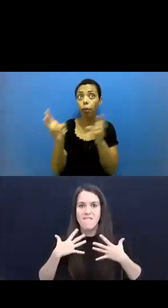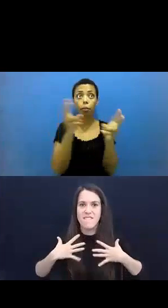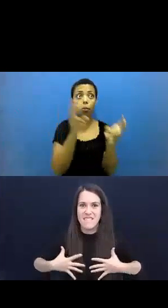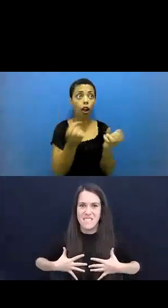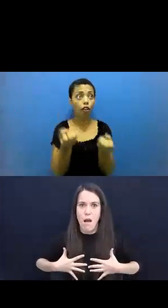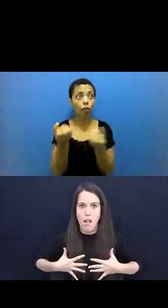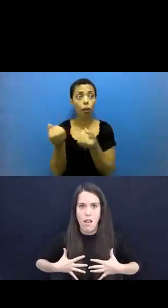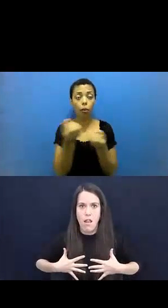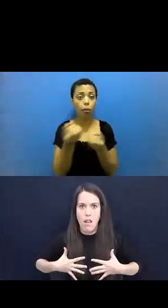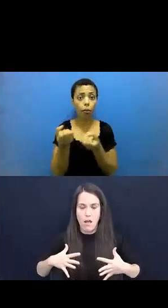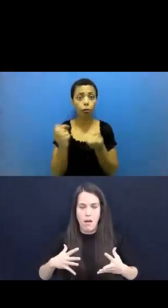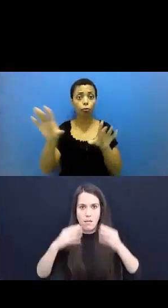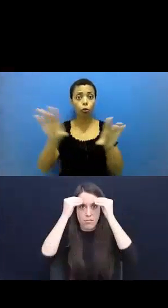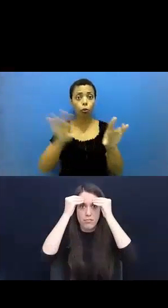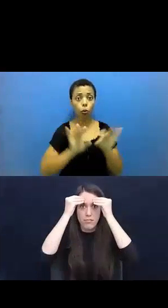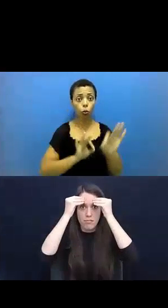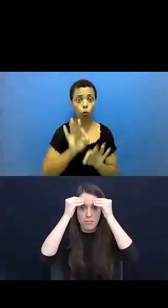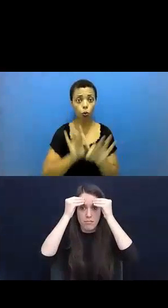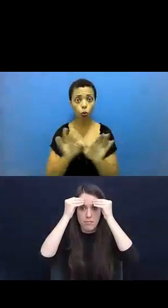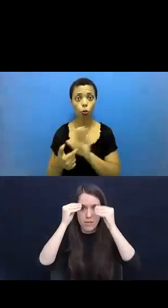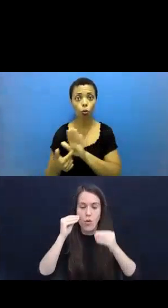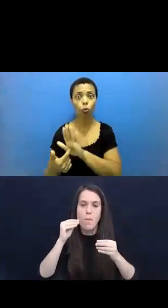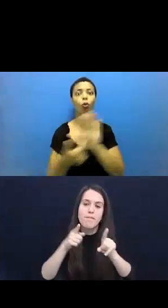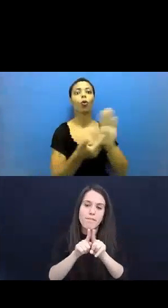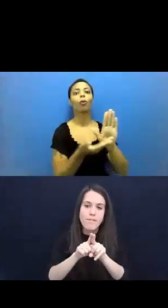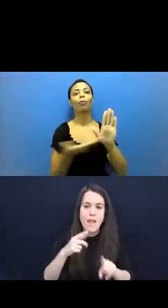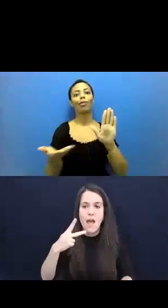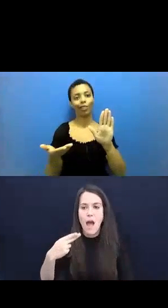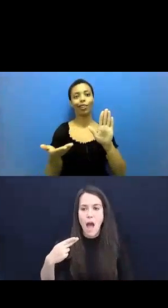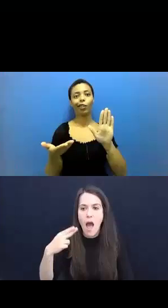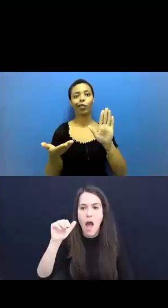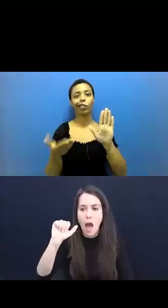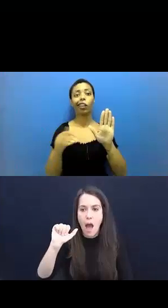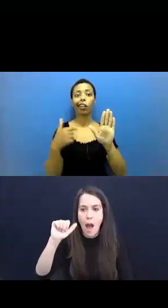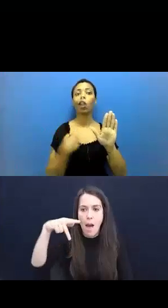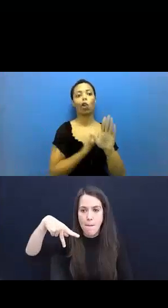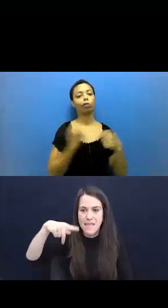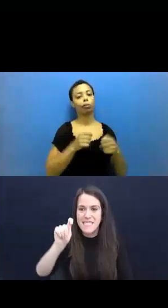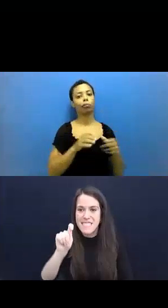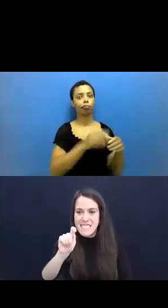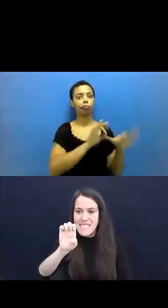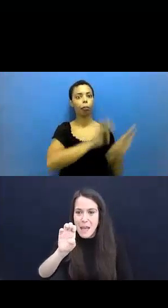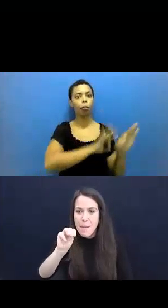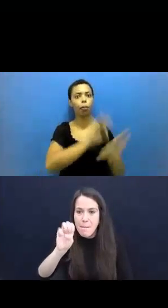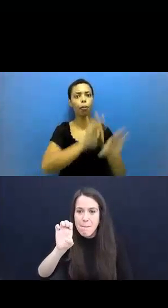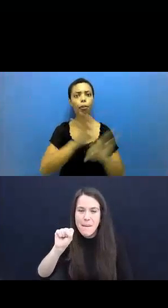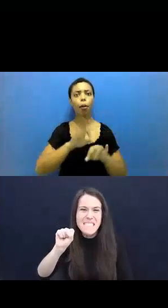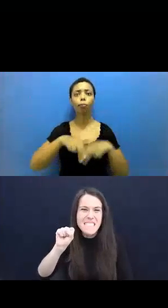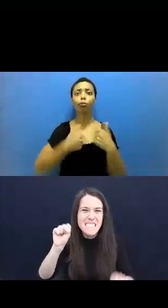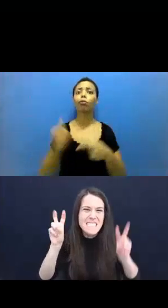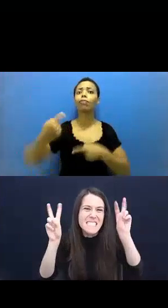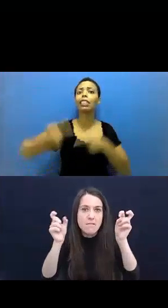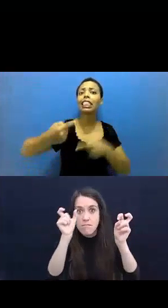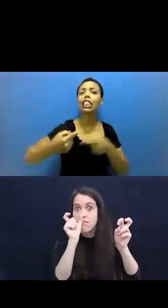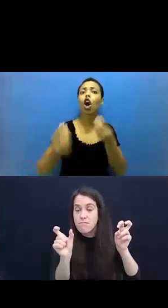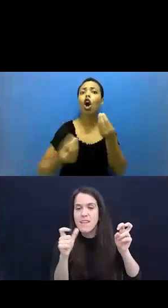constituents, also known as haptemes. These will be discussed in more detail by Rita and Russ, our